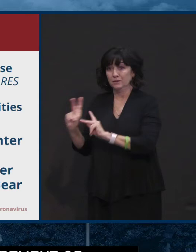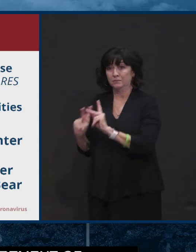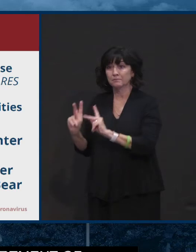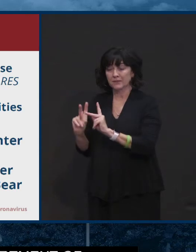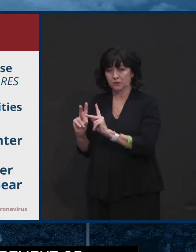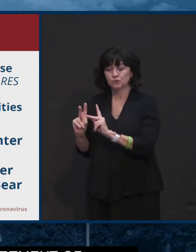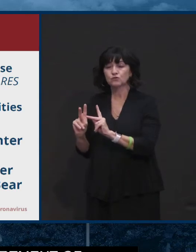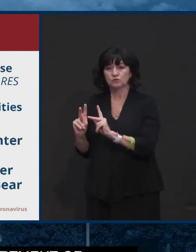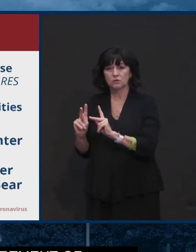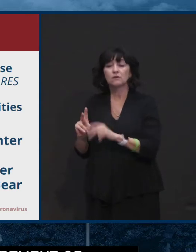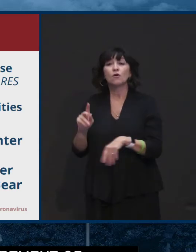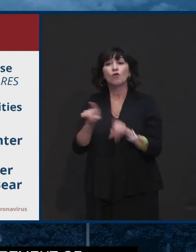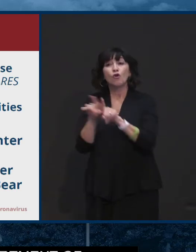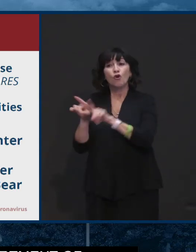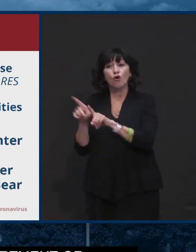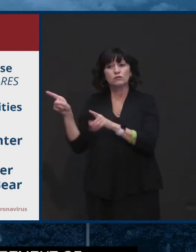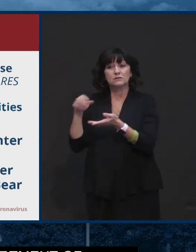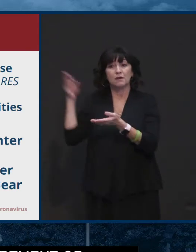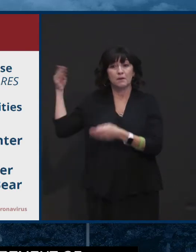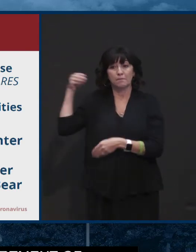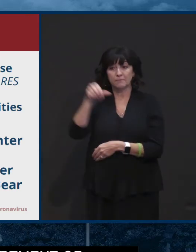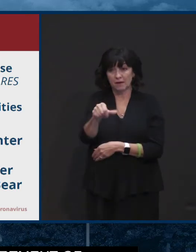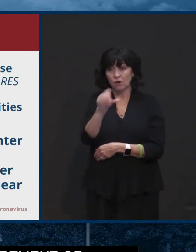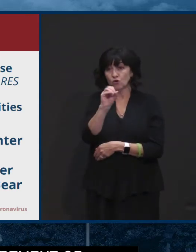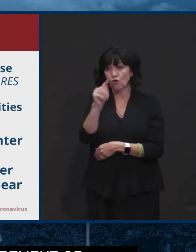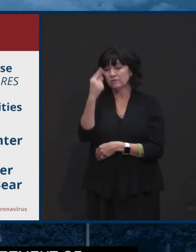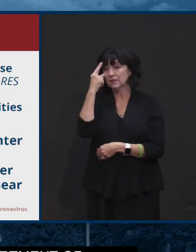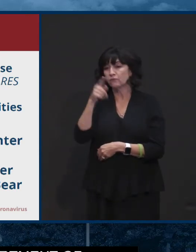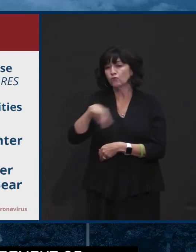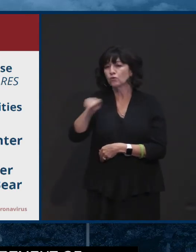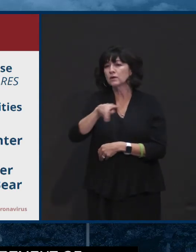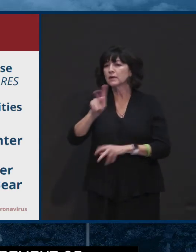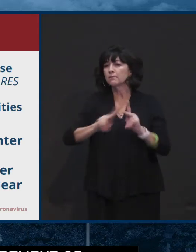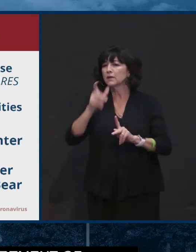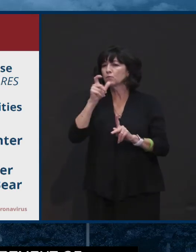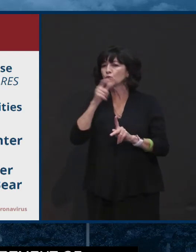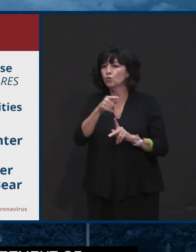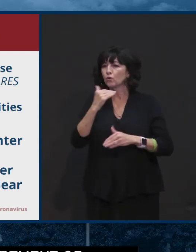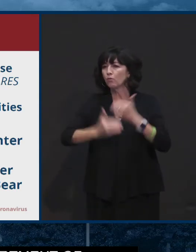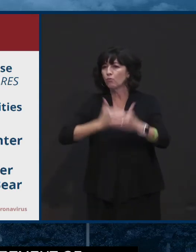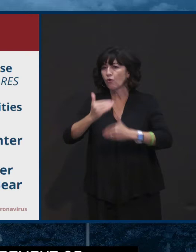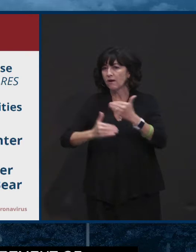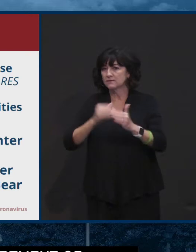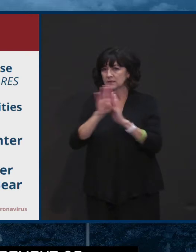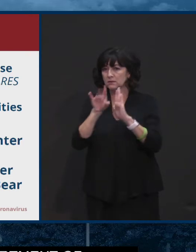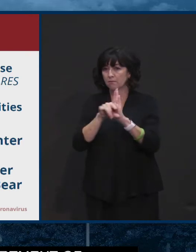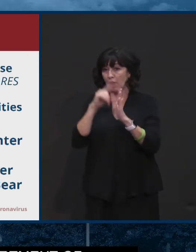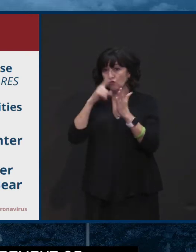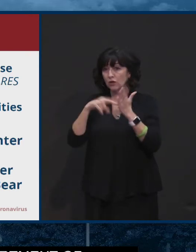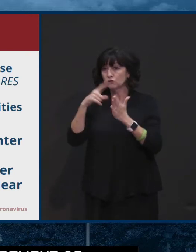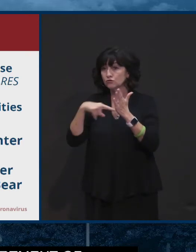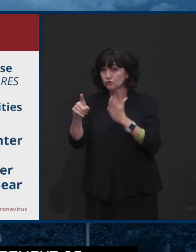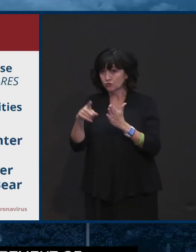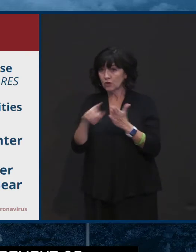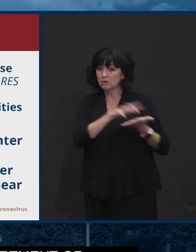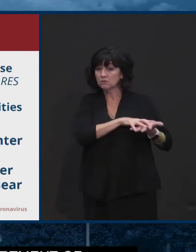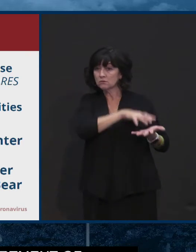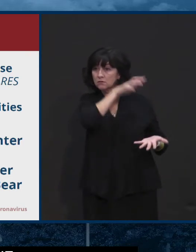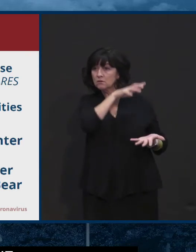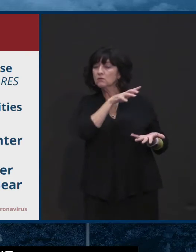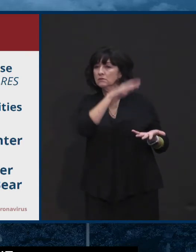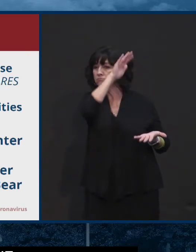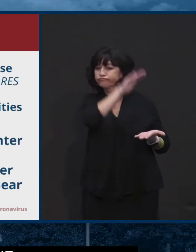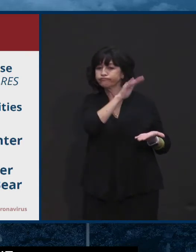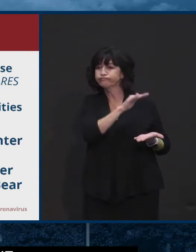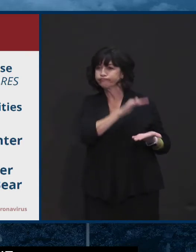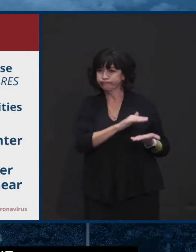fingerprinting. And the additional hours will be announced in the very near future. We will absolutely be sharing that with our long-term care facility